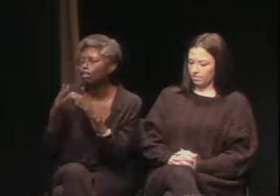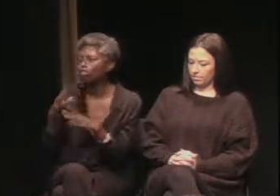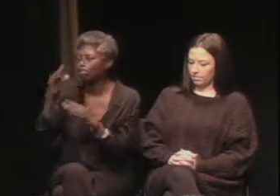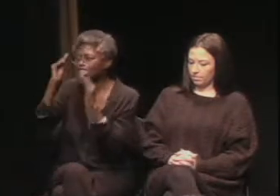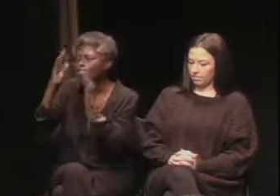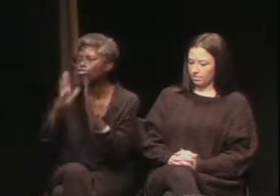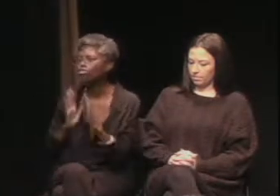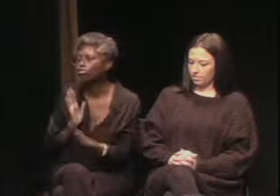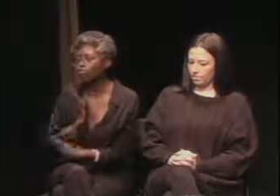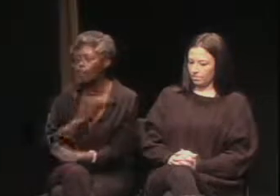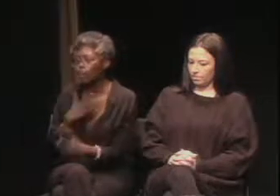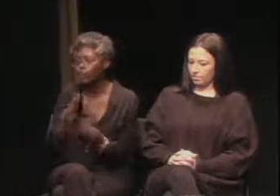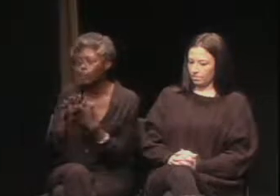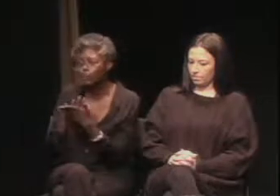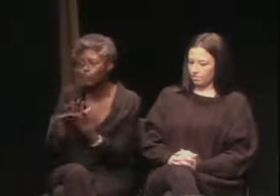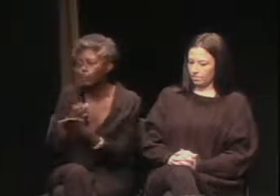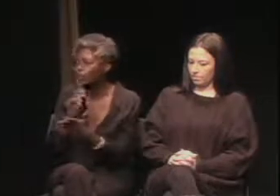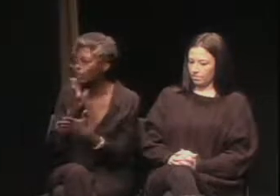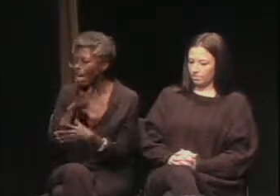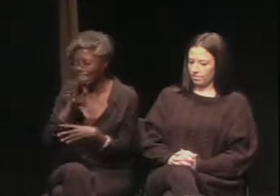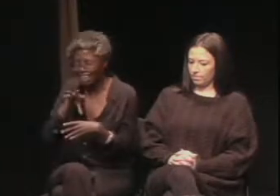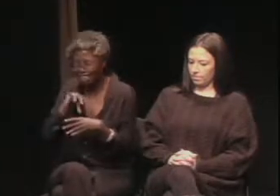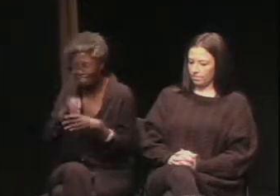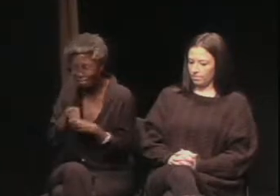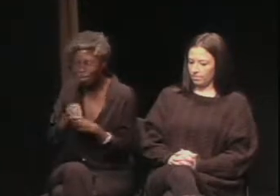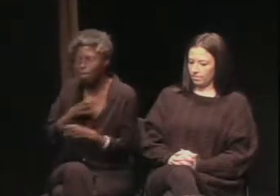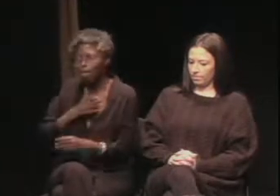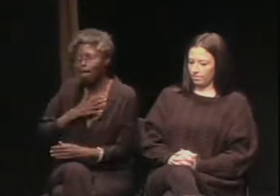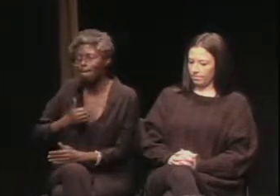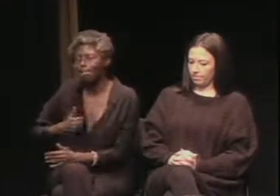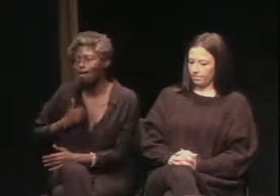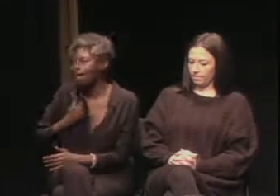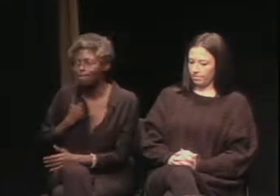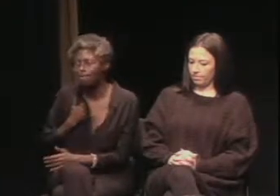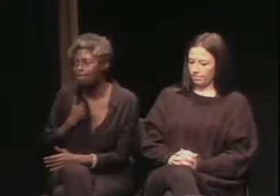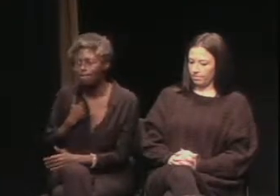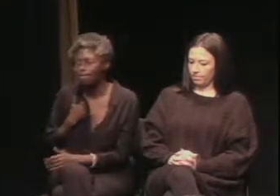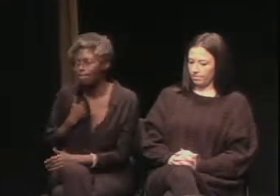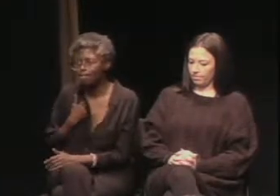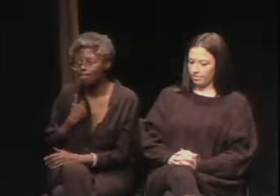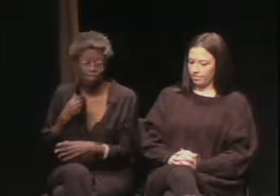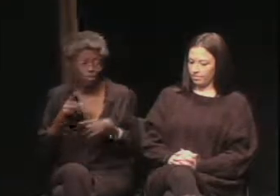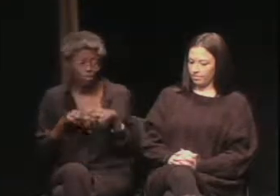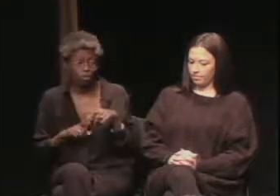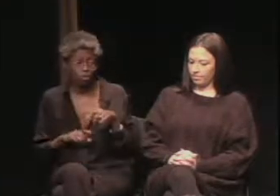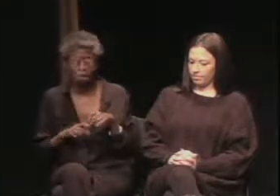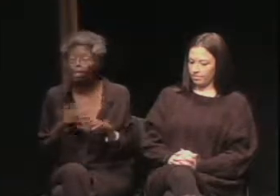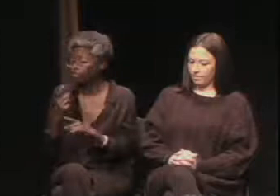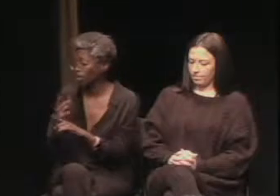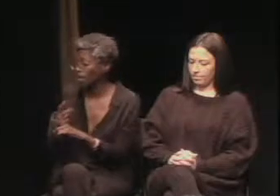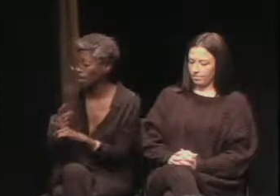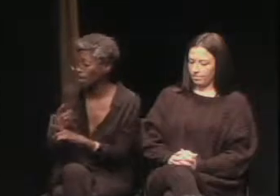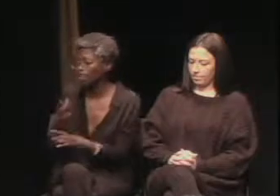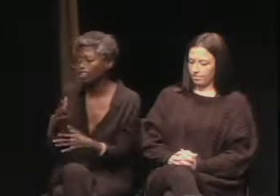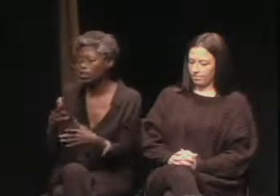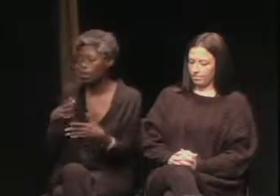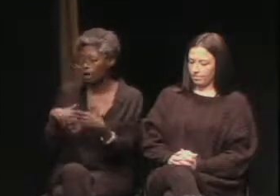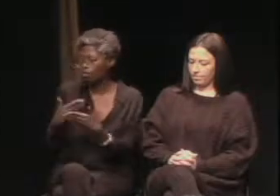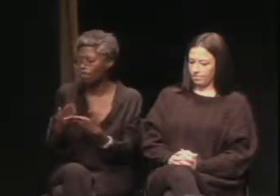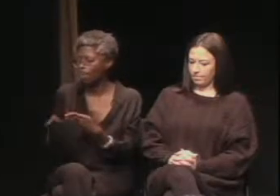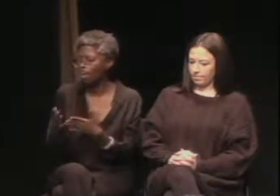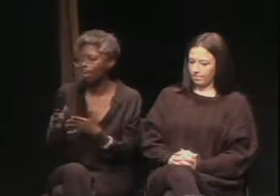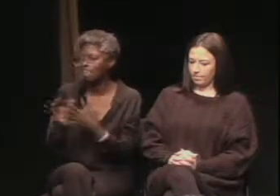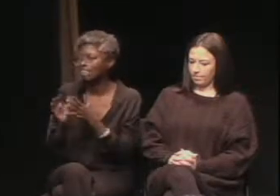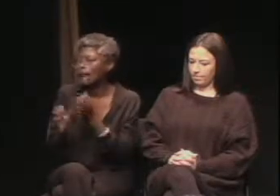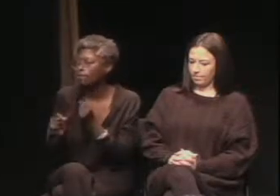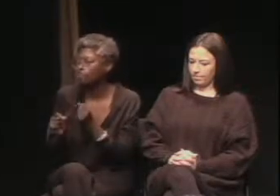schools, they were not invested in our lives in that way. Yeah, no, they couldn't be. No. So we came to them as damaged goods. Yeah.